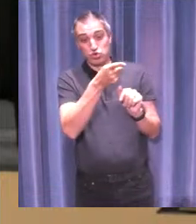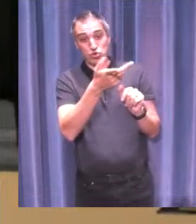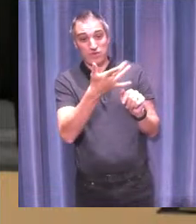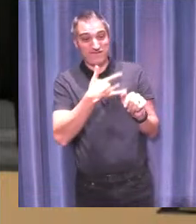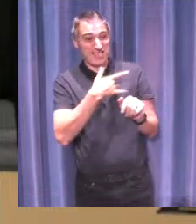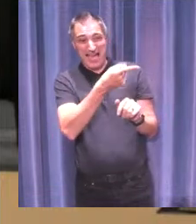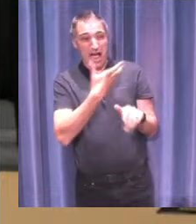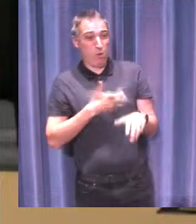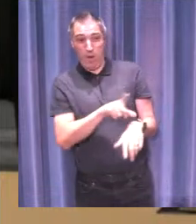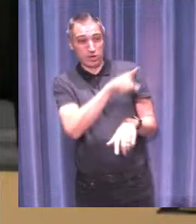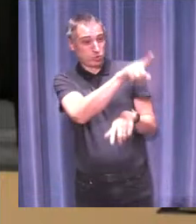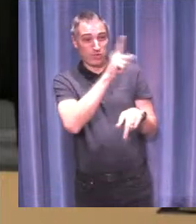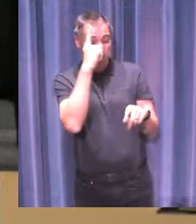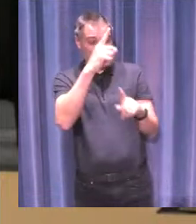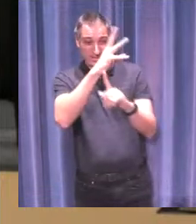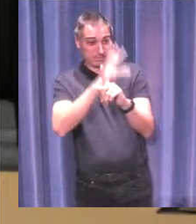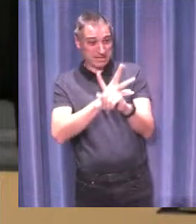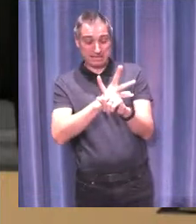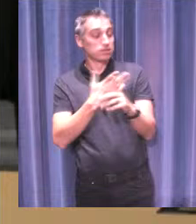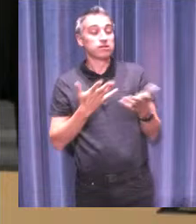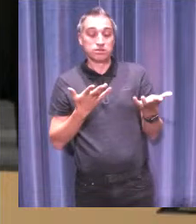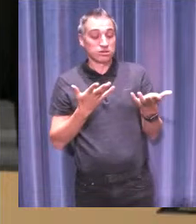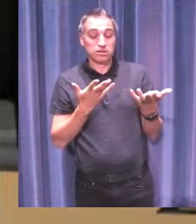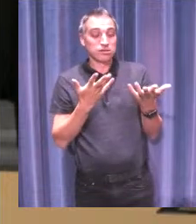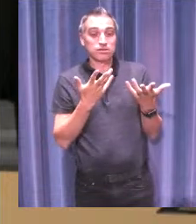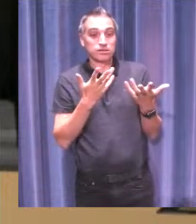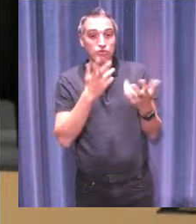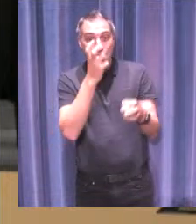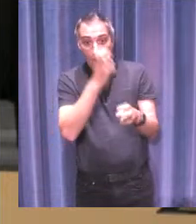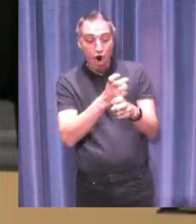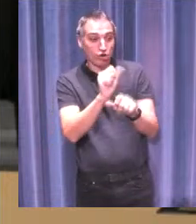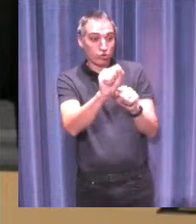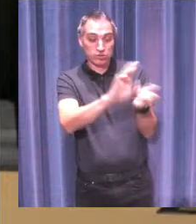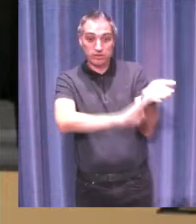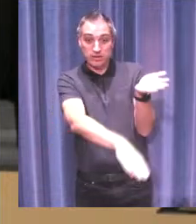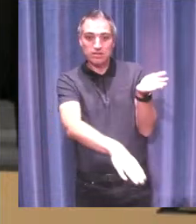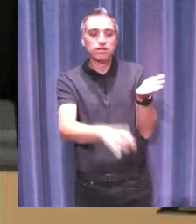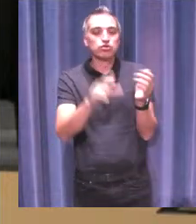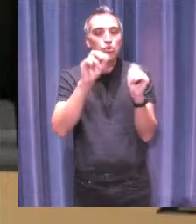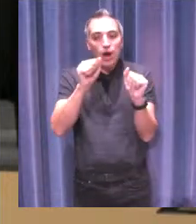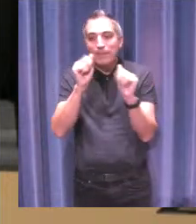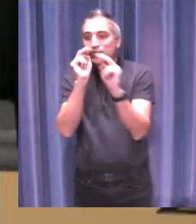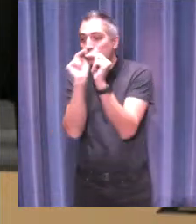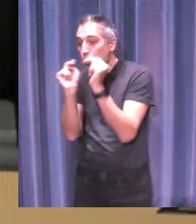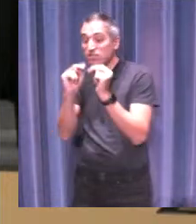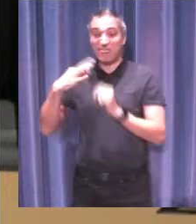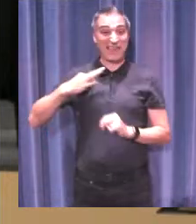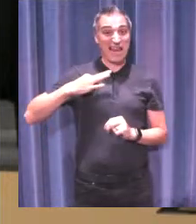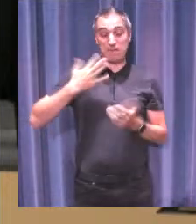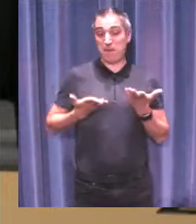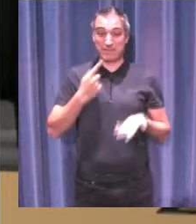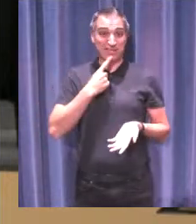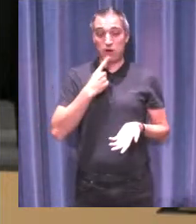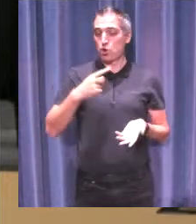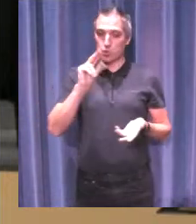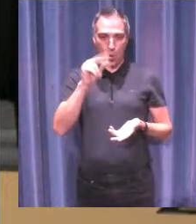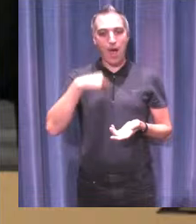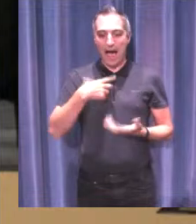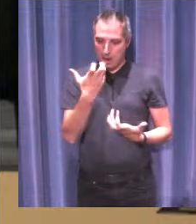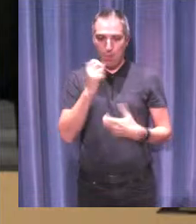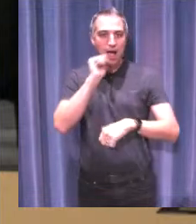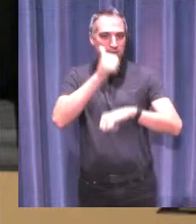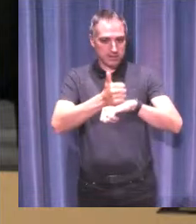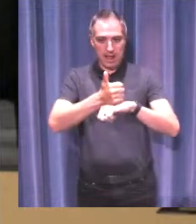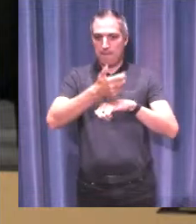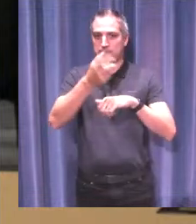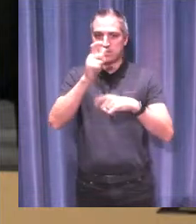this long of a period of time. So again, it could be subject to negotiation. The candidate may say they want certain controls. They may